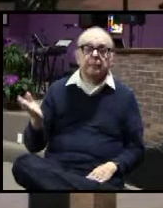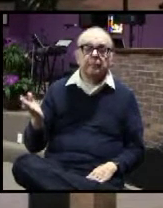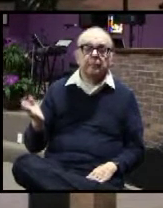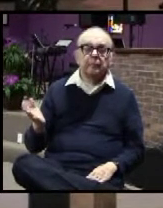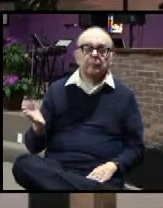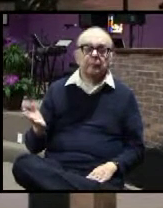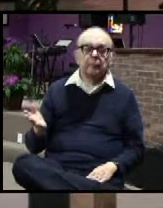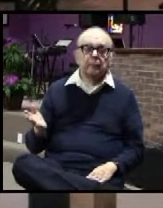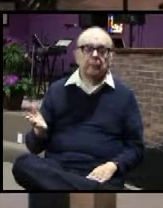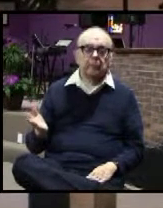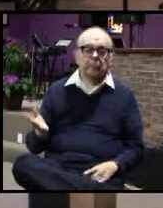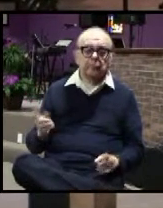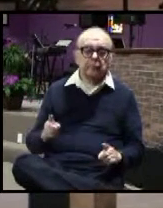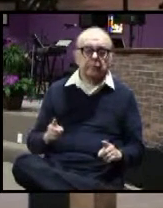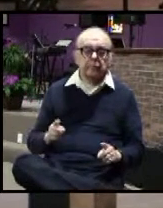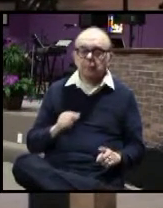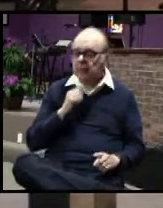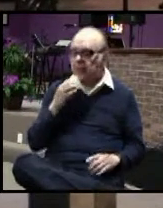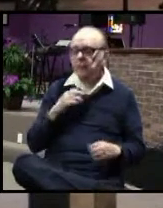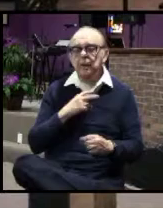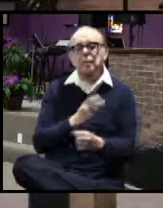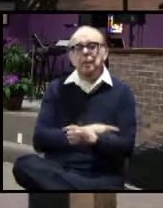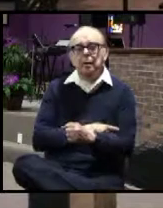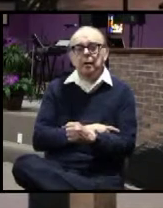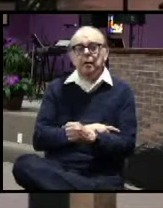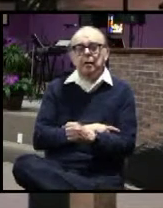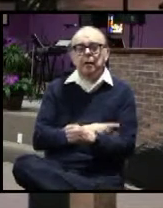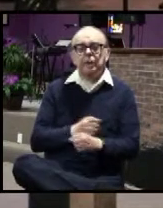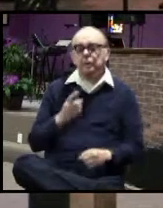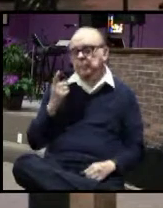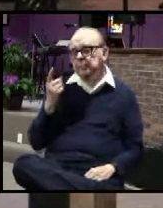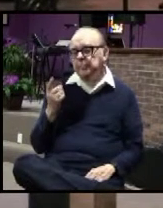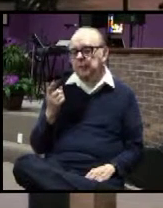It's when you're overpowered and you realize,